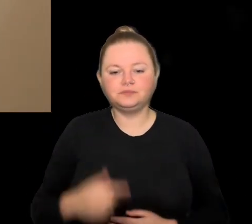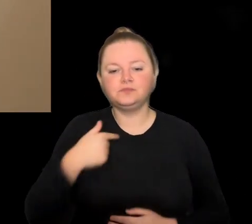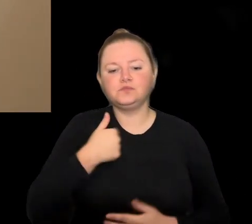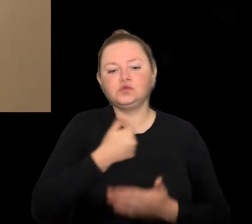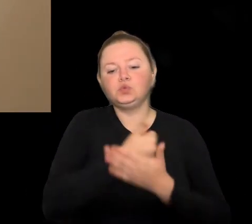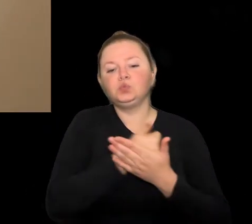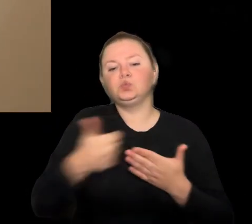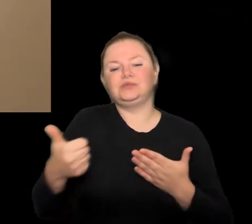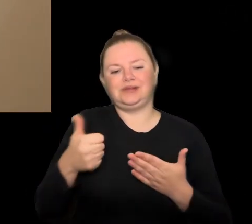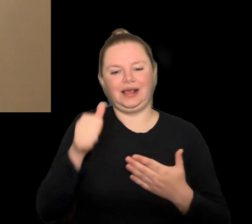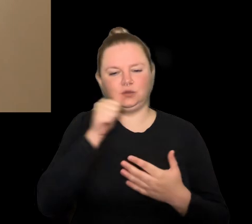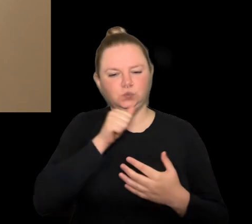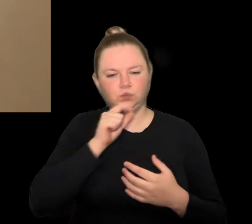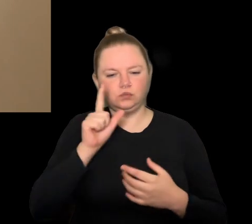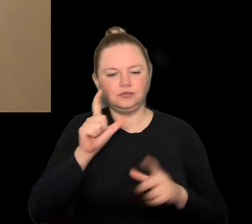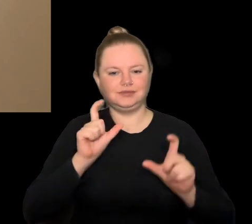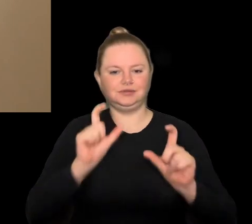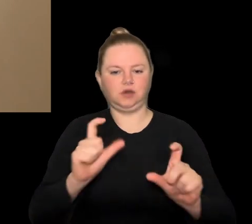still art,